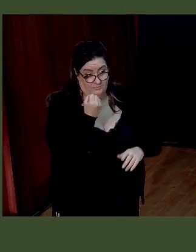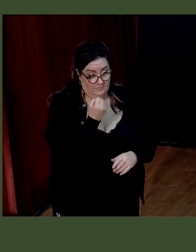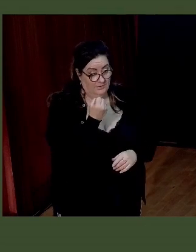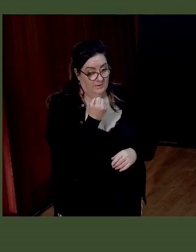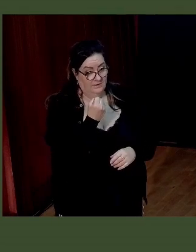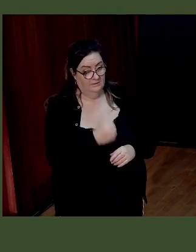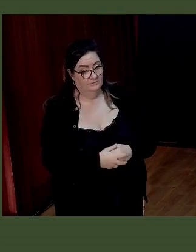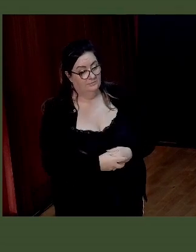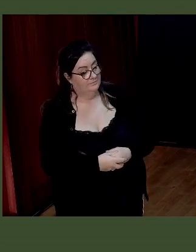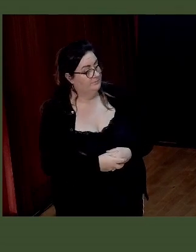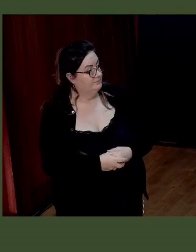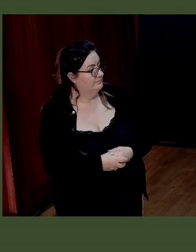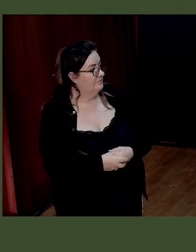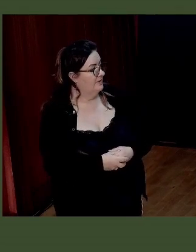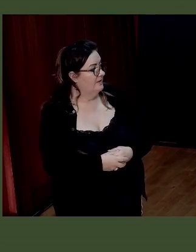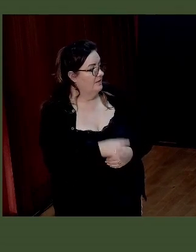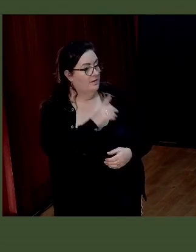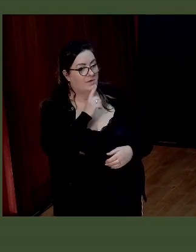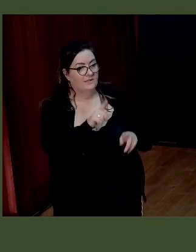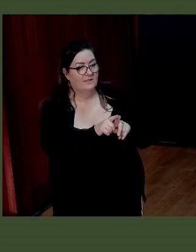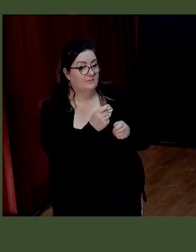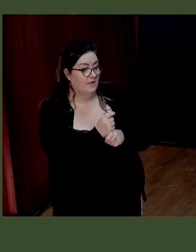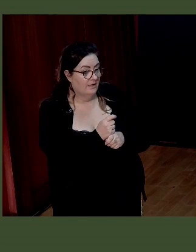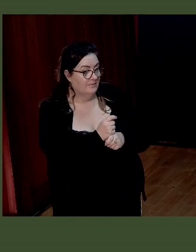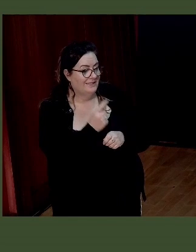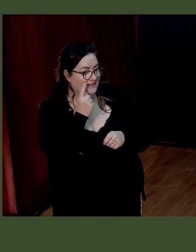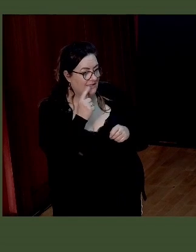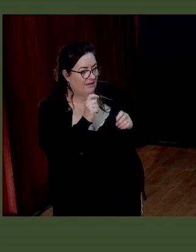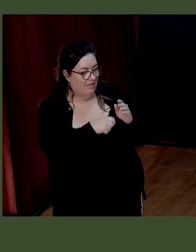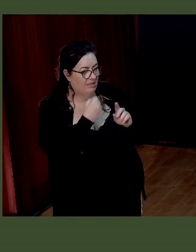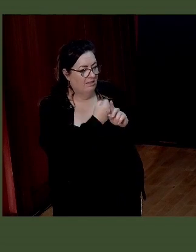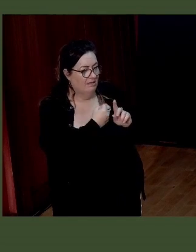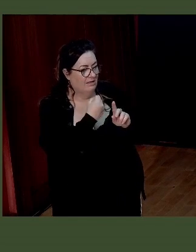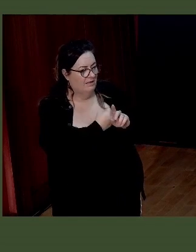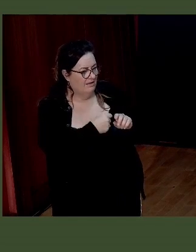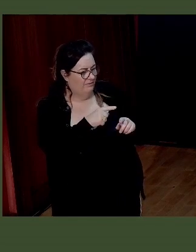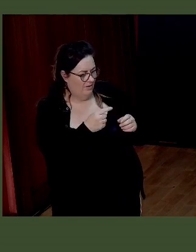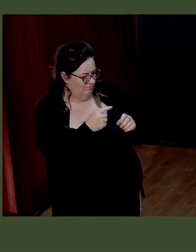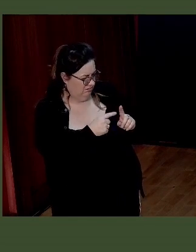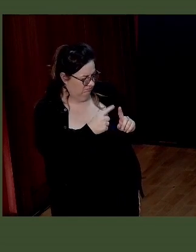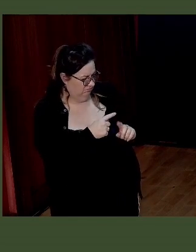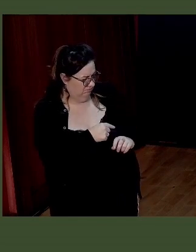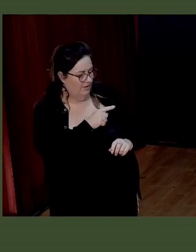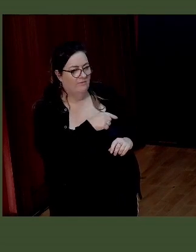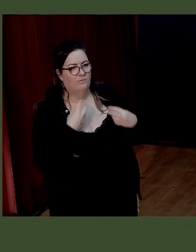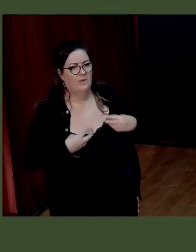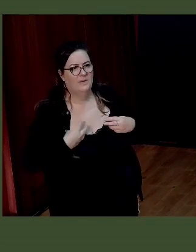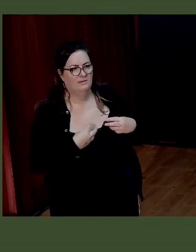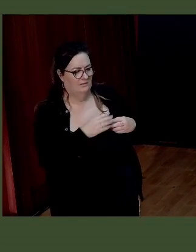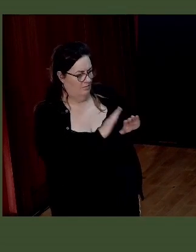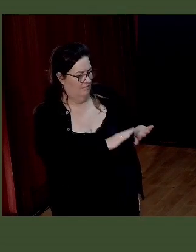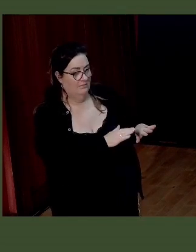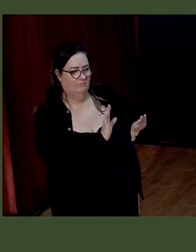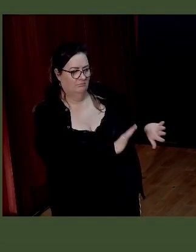achievement. But it had also seen the constant chipping away at the civil rights of women and the promotion of the dominant discourses of